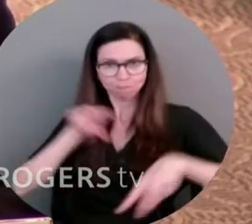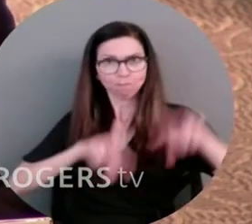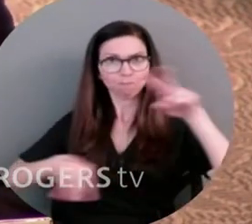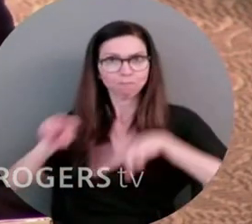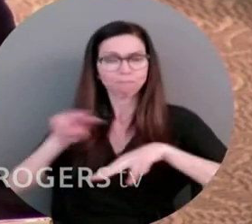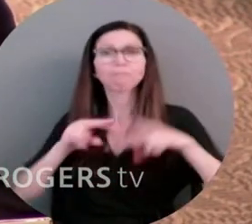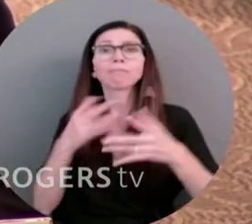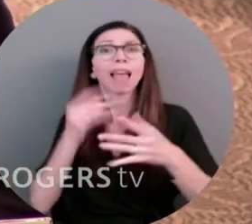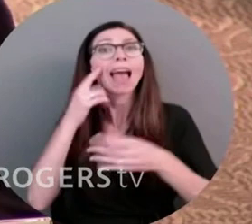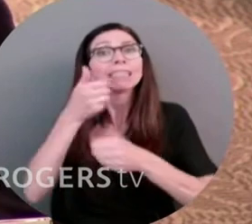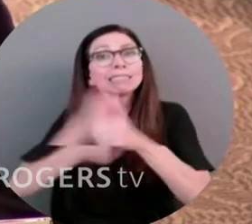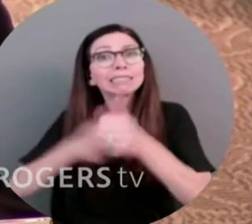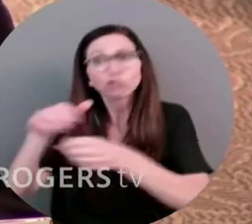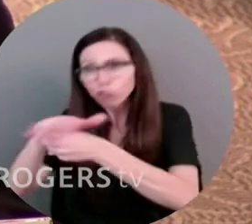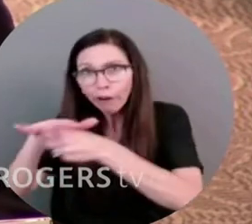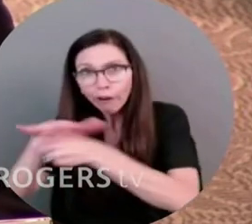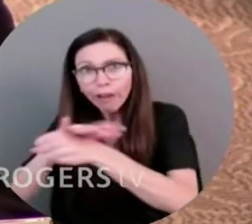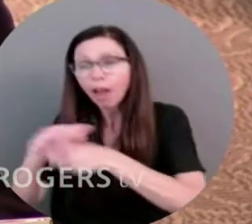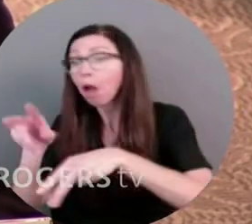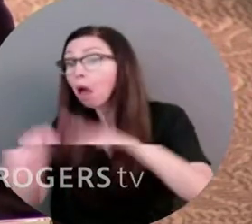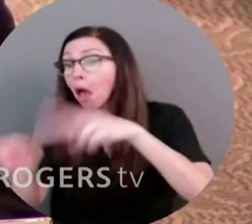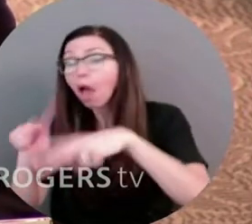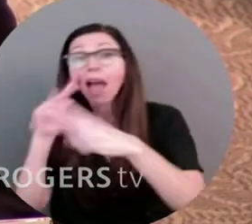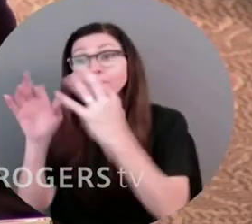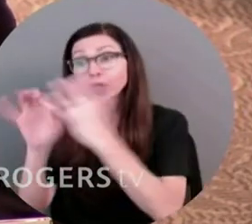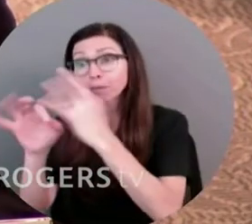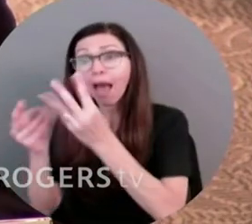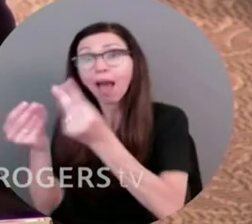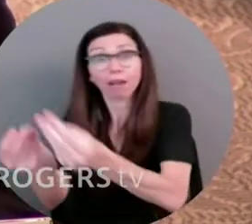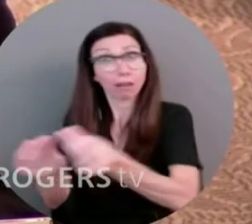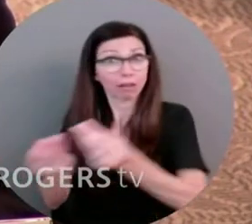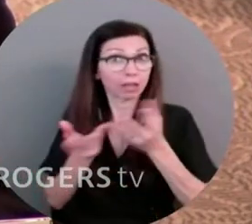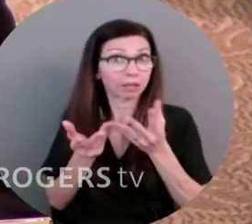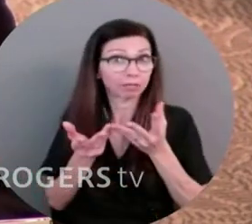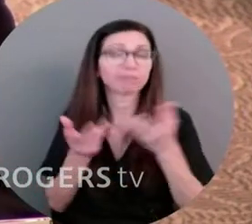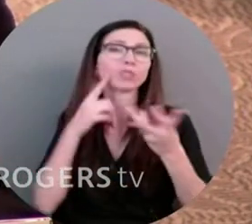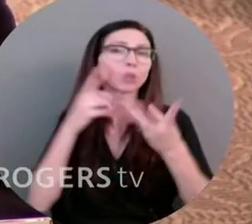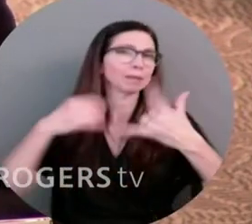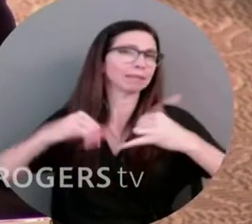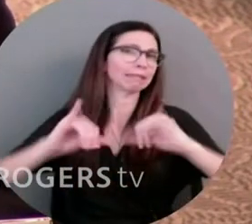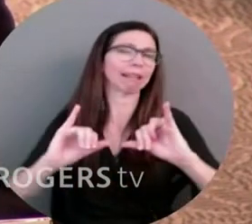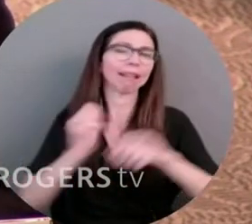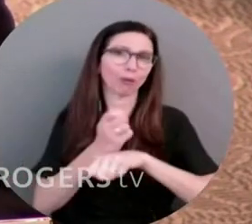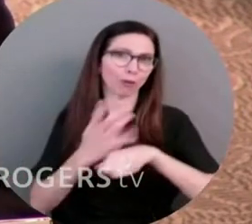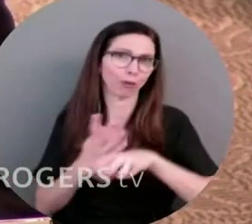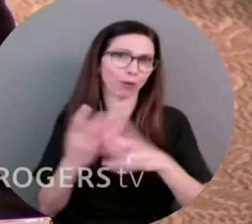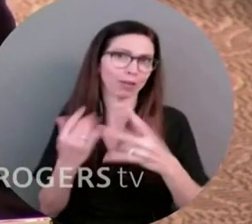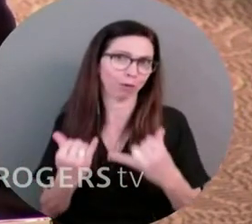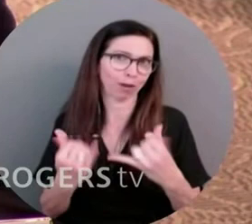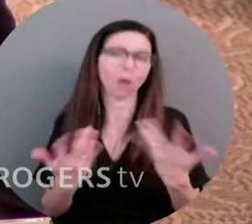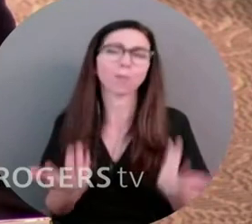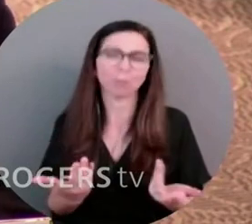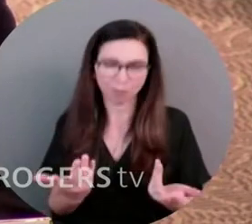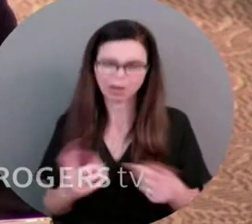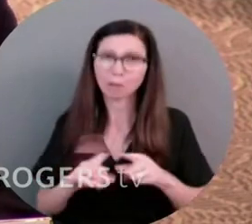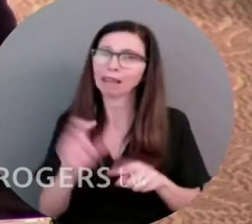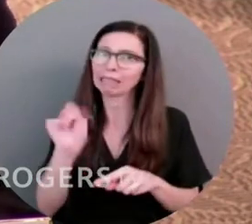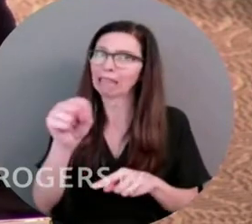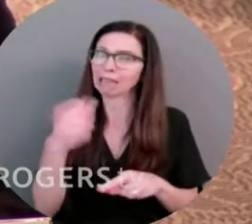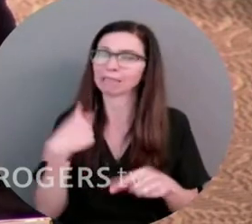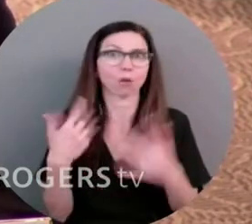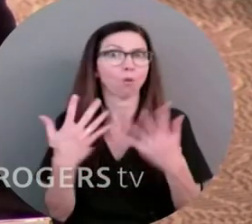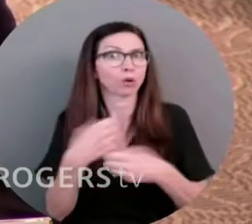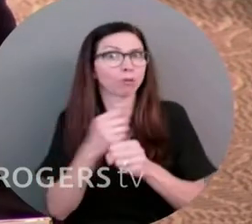us information, what they're hearing from the public. So it's still to be, it's an evolving situation, but we want to ensure that we have